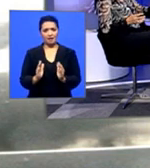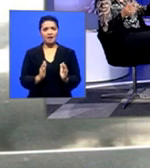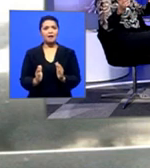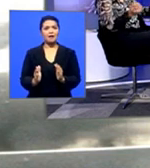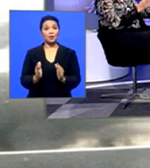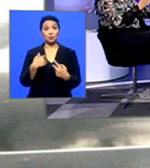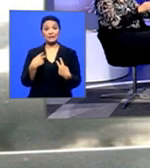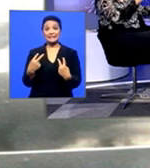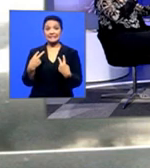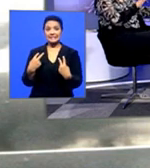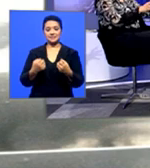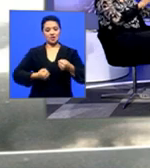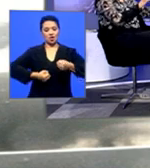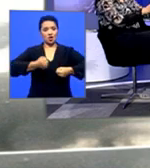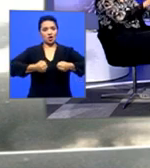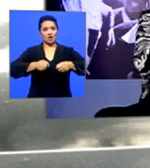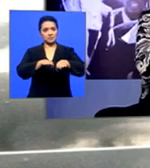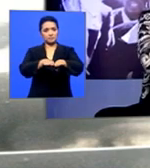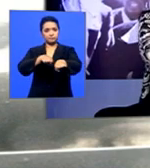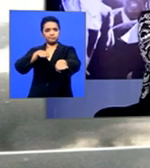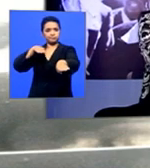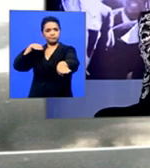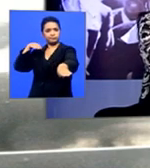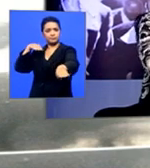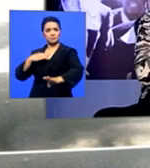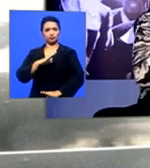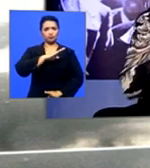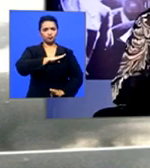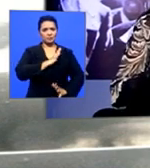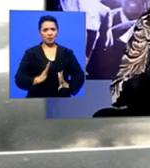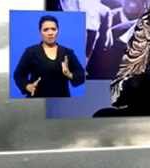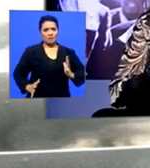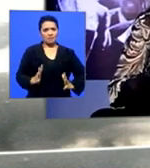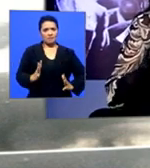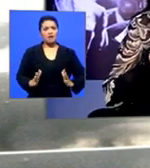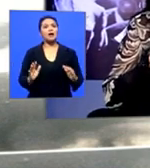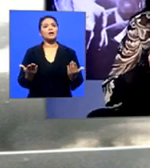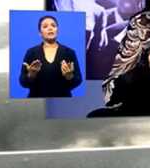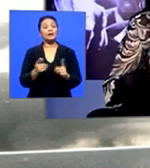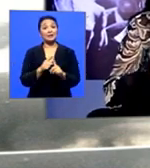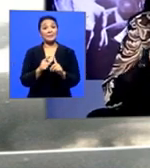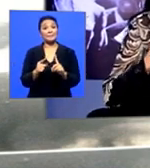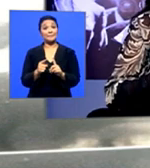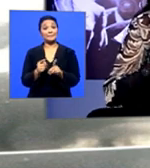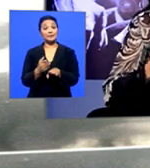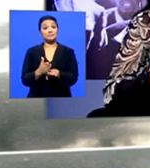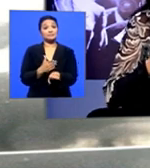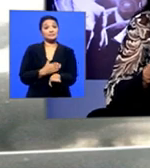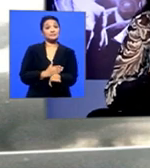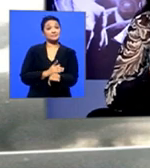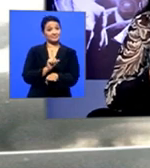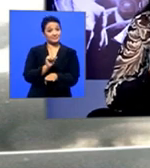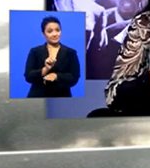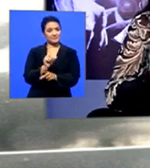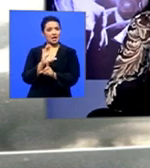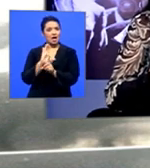see is the cars driving, the military, the pomp and the ceremony and everything that happens. But behind the scenes, there's so much tradition and